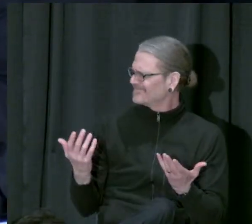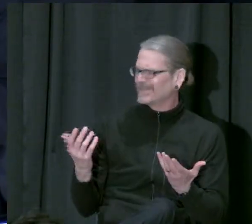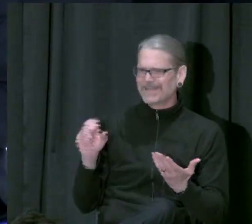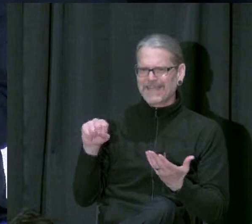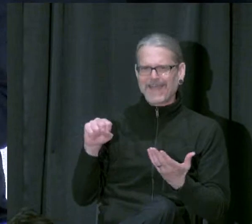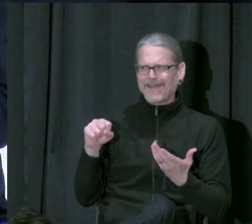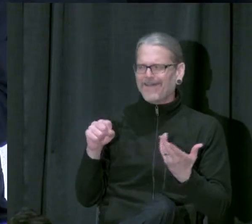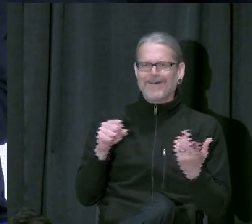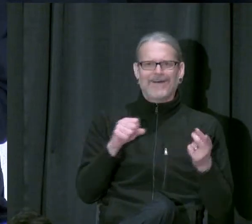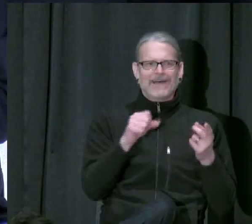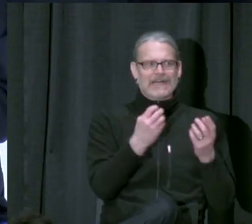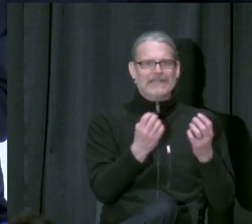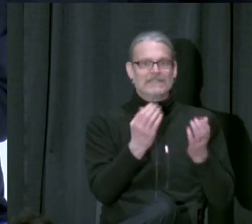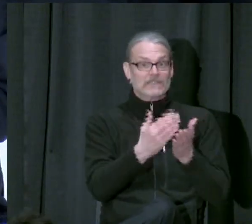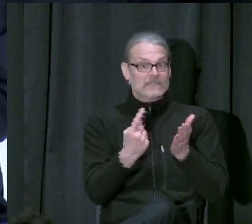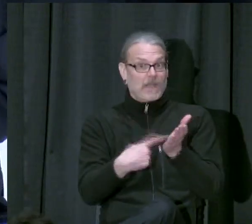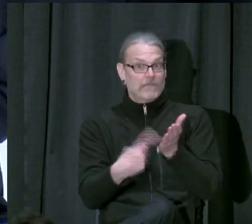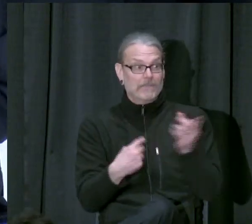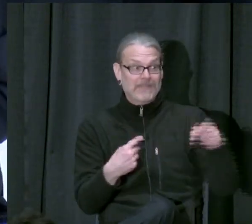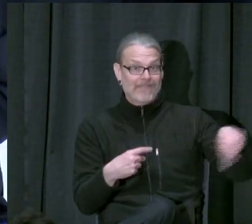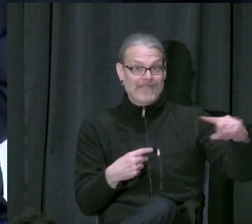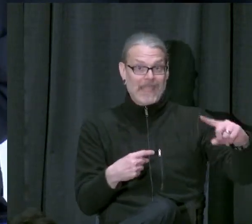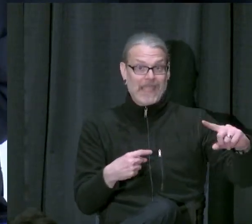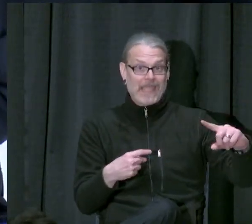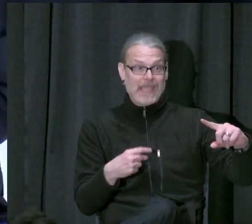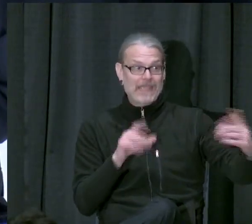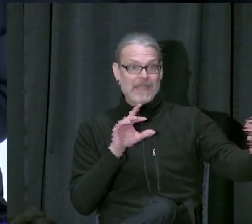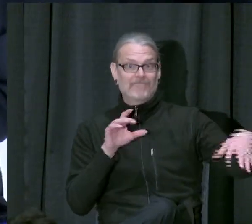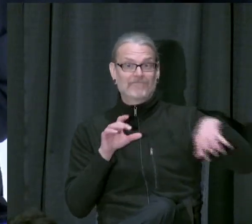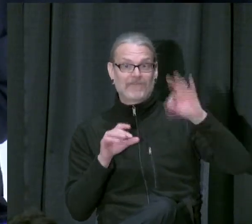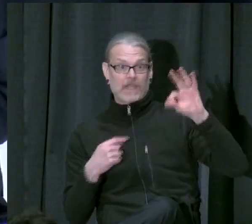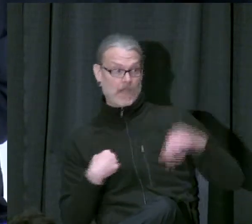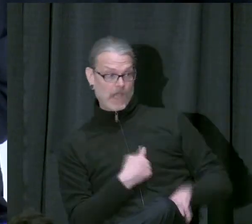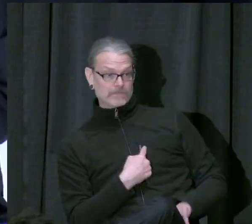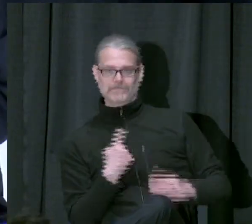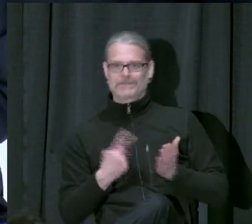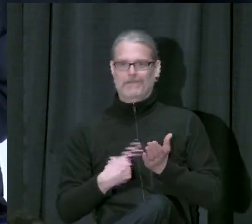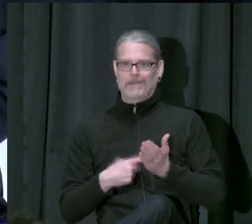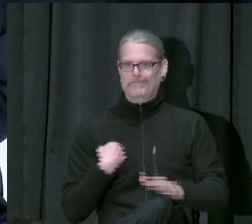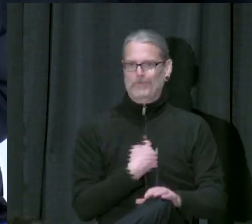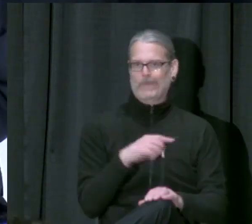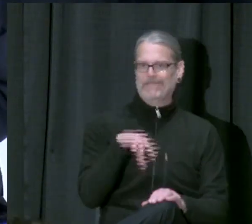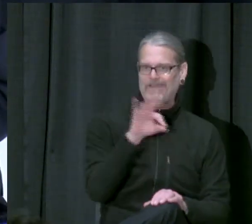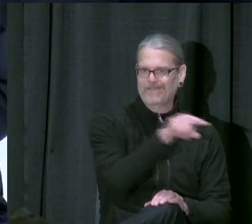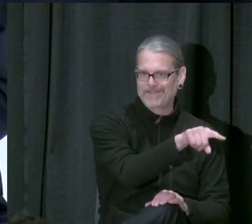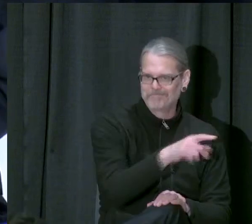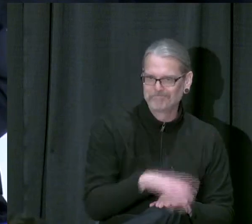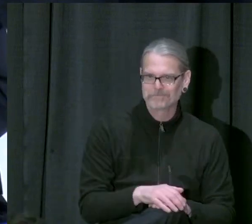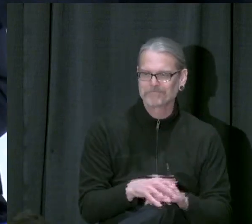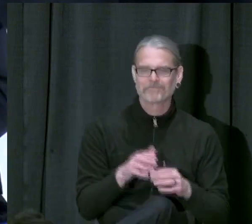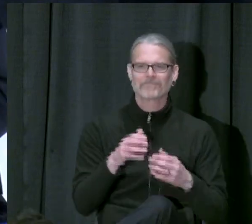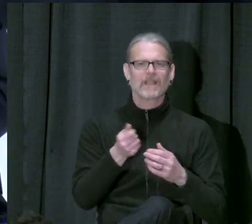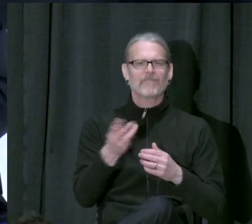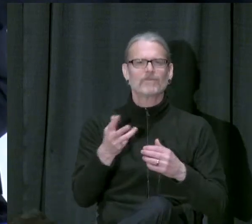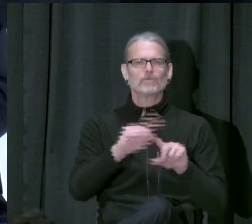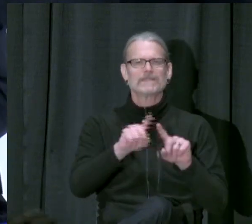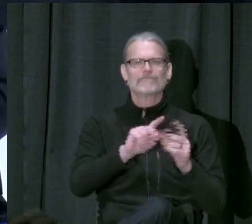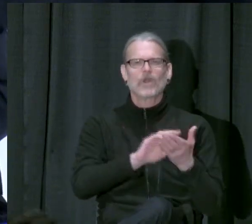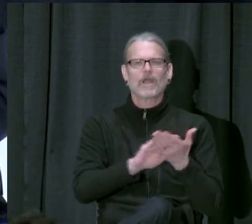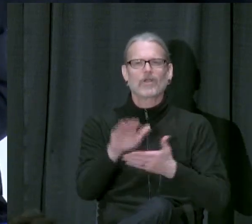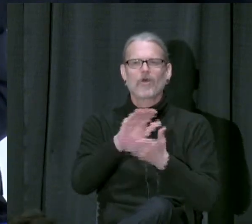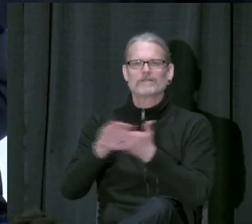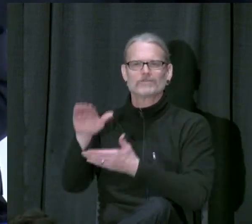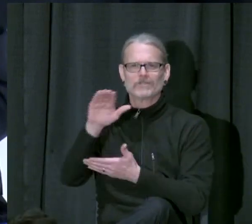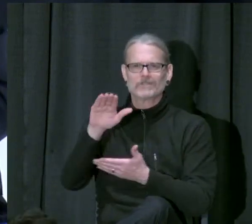Sometimes they seek us out. Sometimes we seek them out. I can talk about a couple colleges that joined